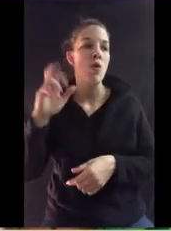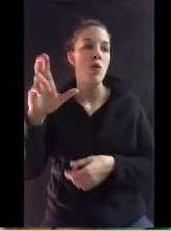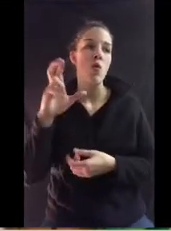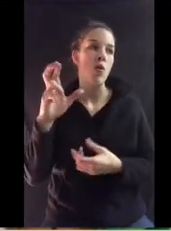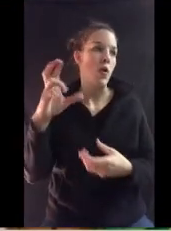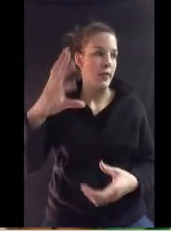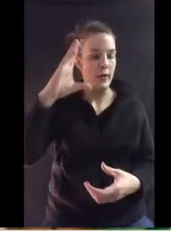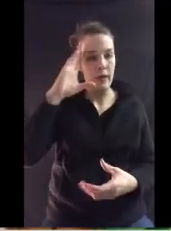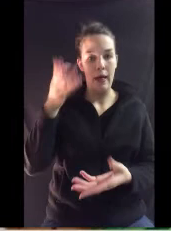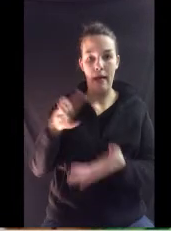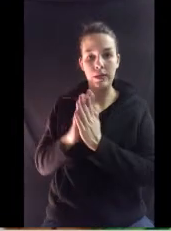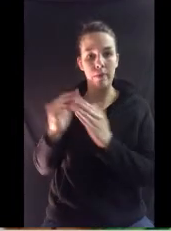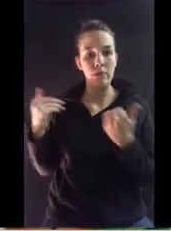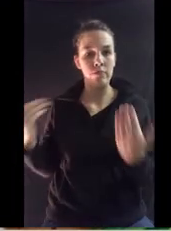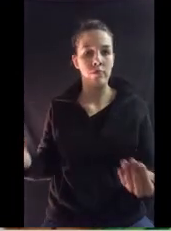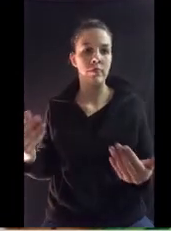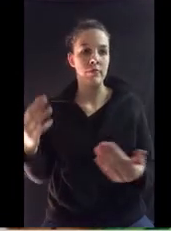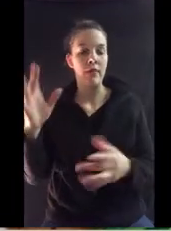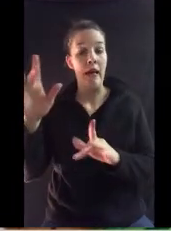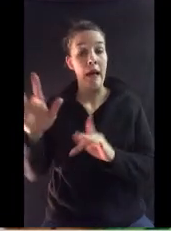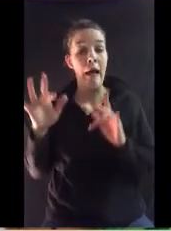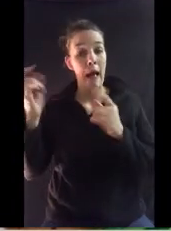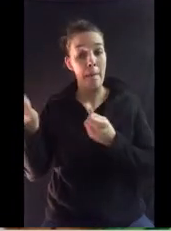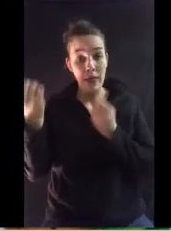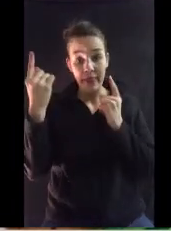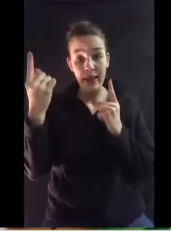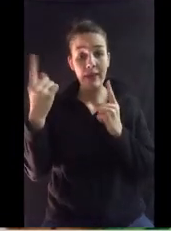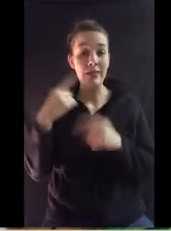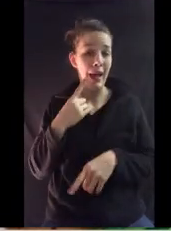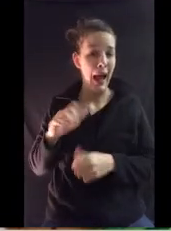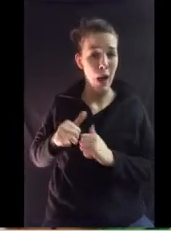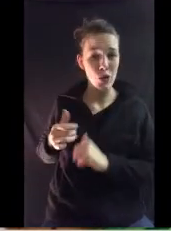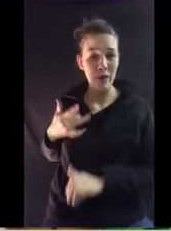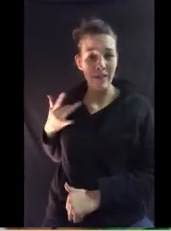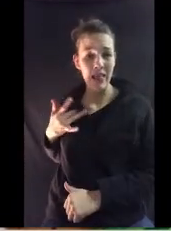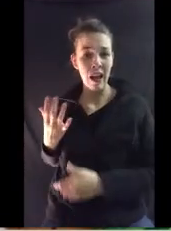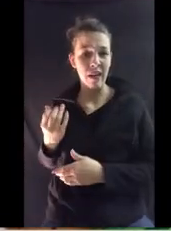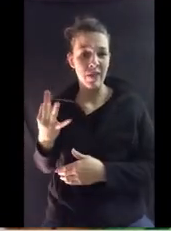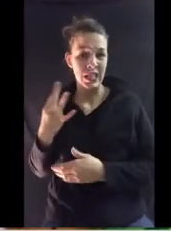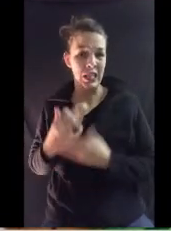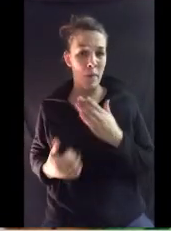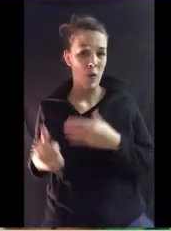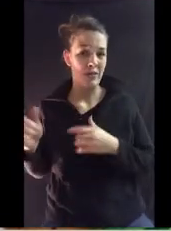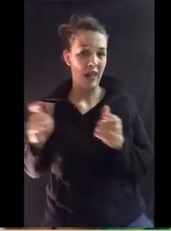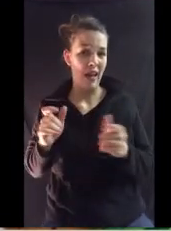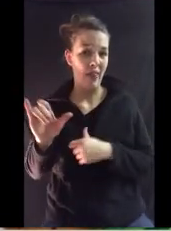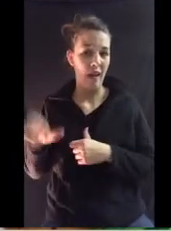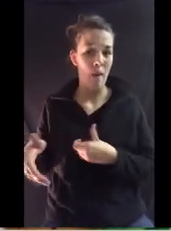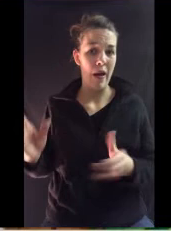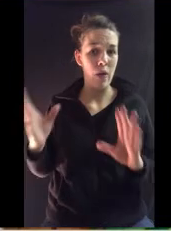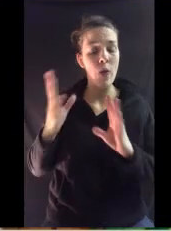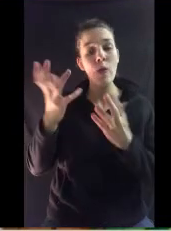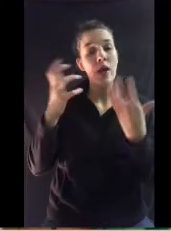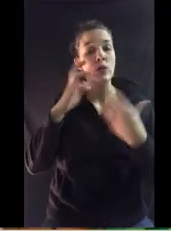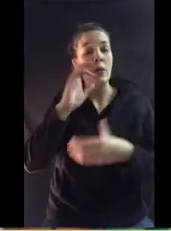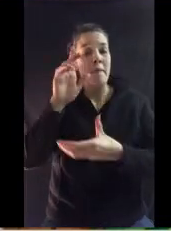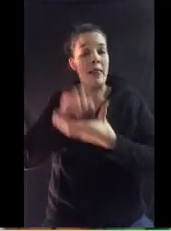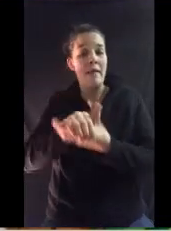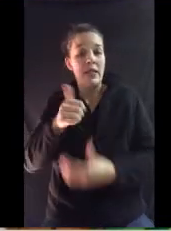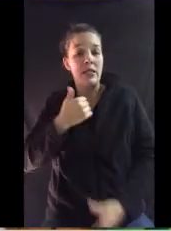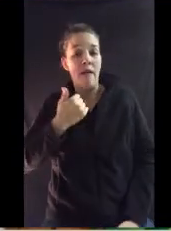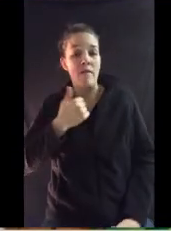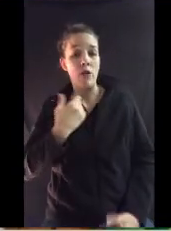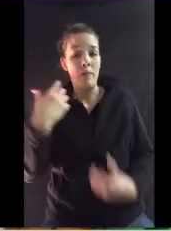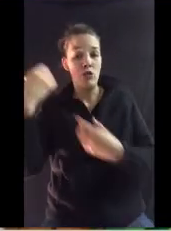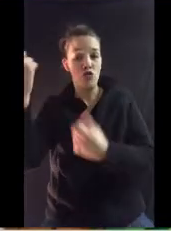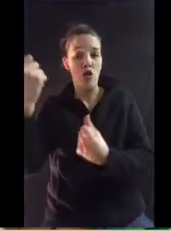stop, or, you know, ask them to have empathy and say, you know, how would you feel if someone was treating you this way? We